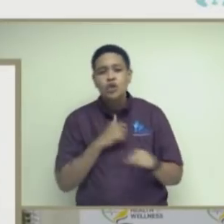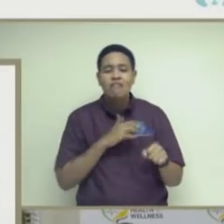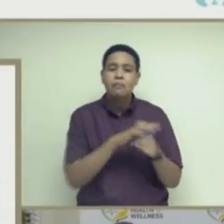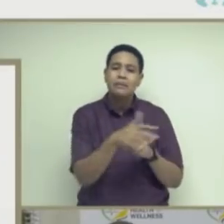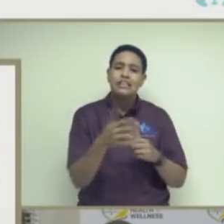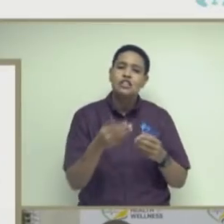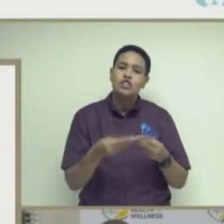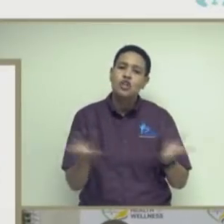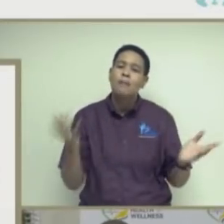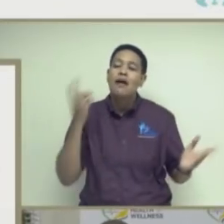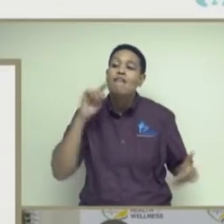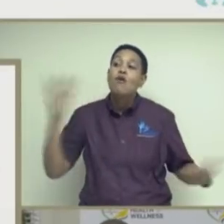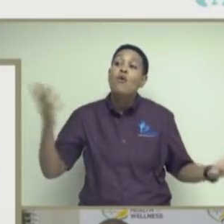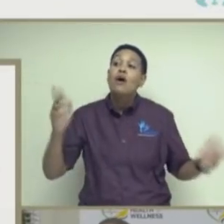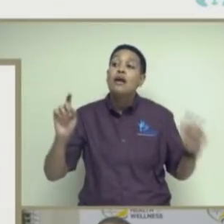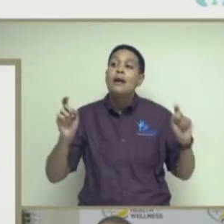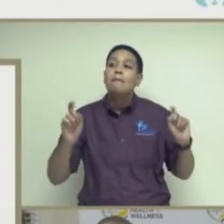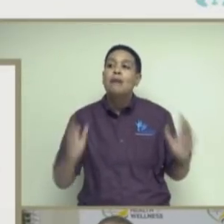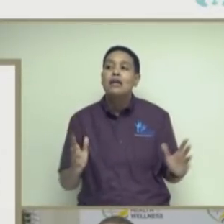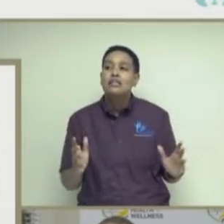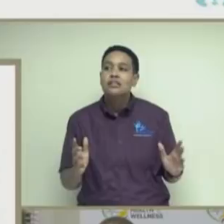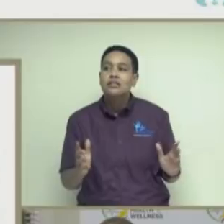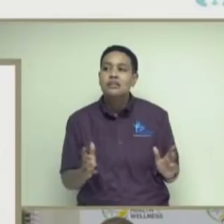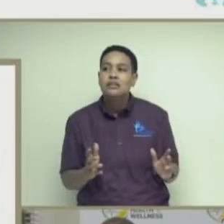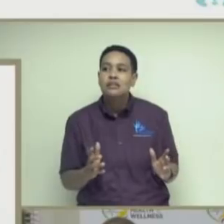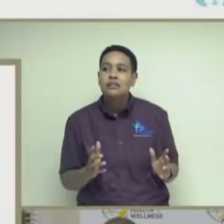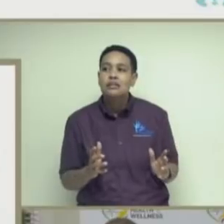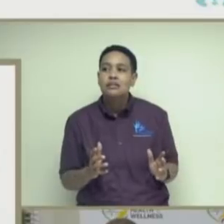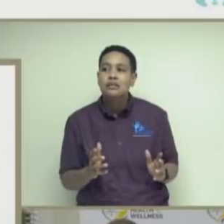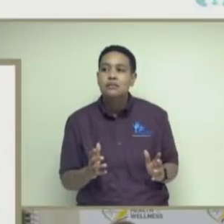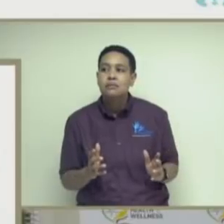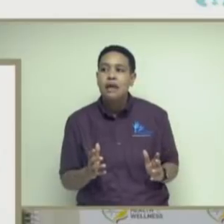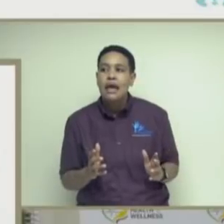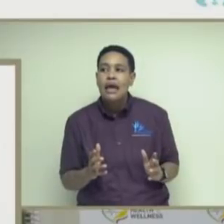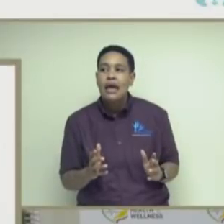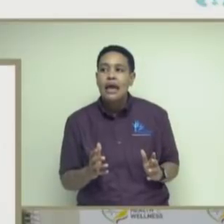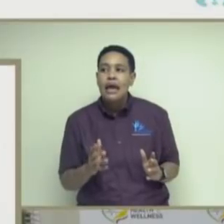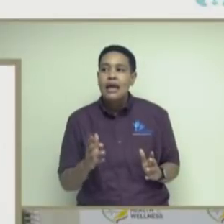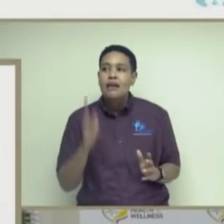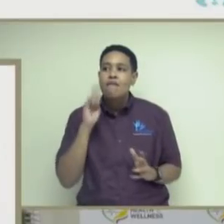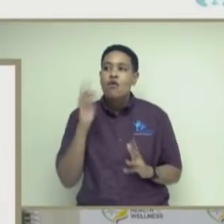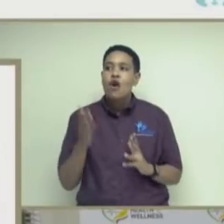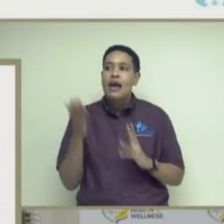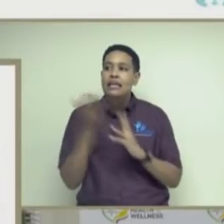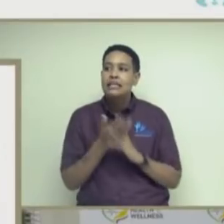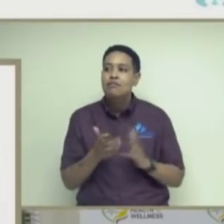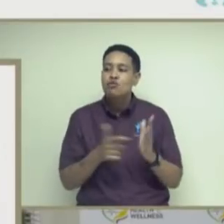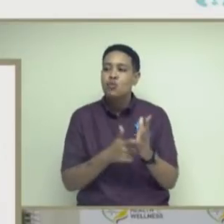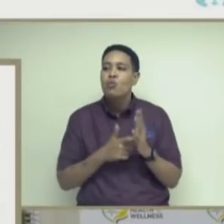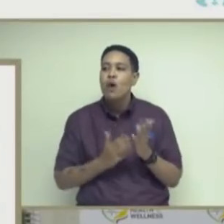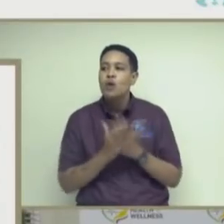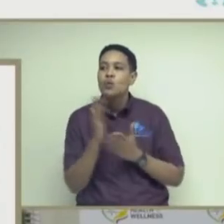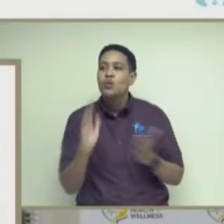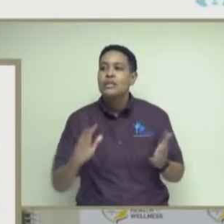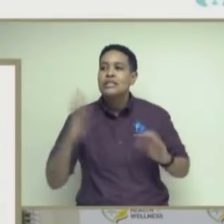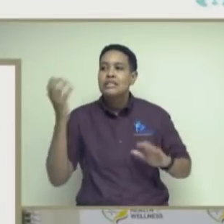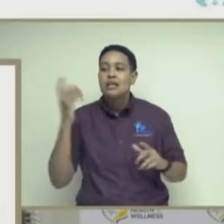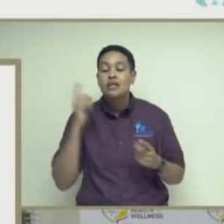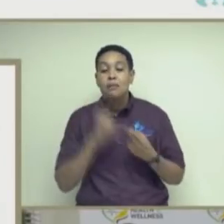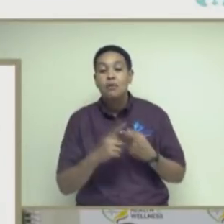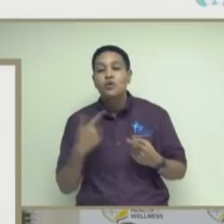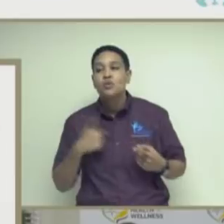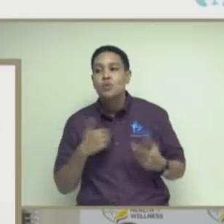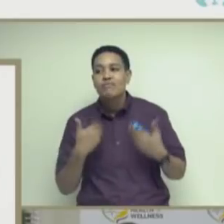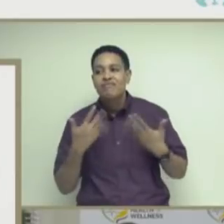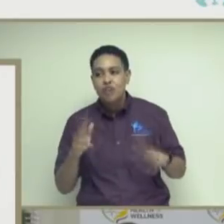supplies for the management of the interventions that are required during a disaster. And of course, we